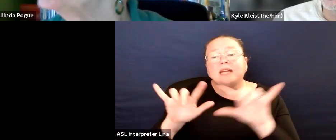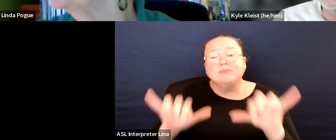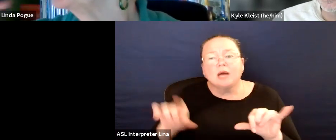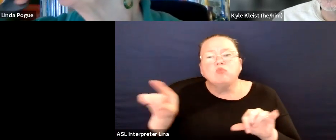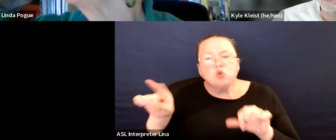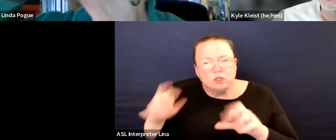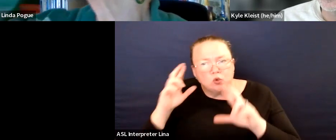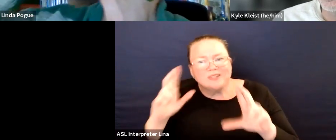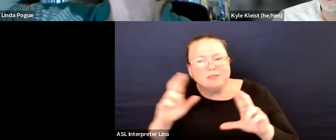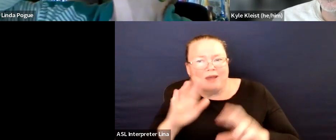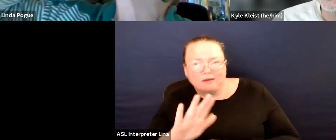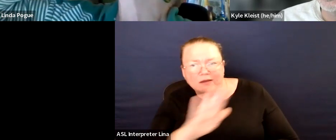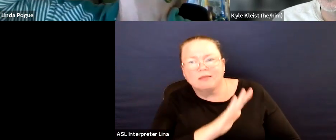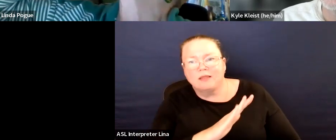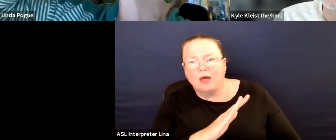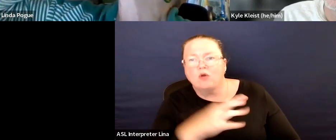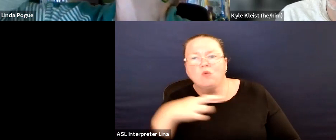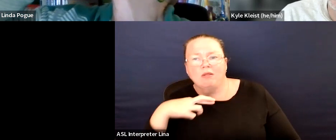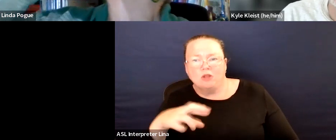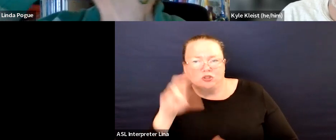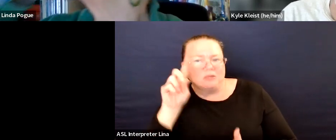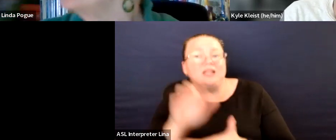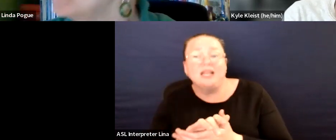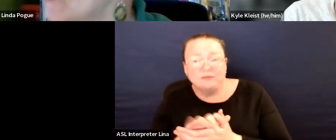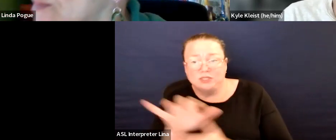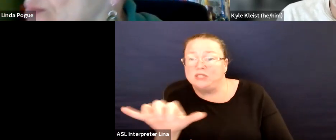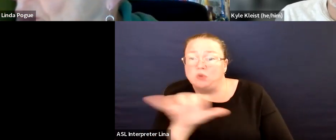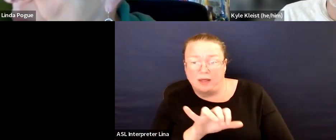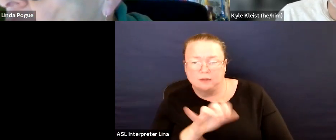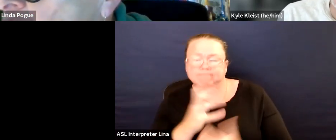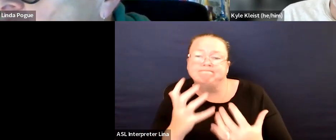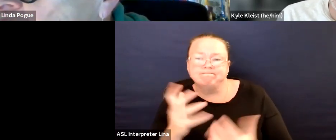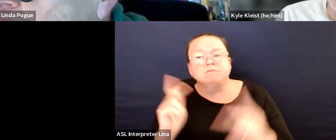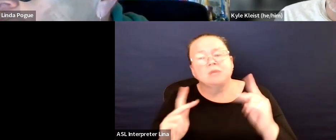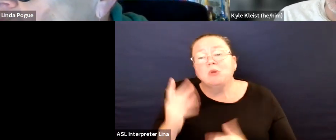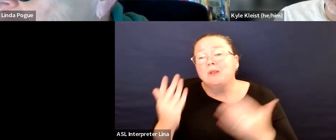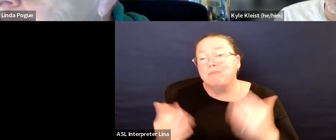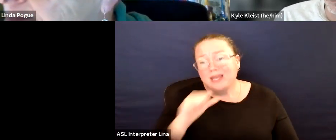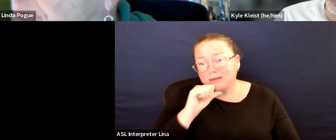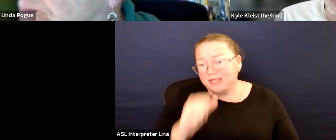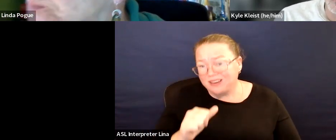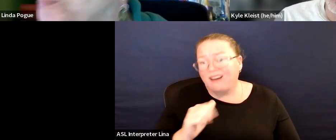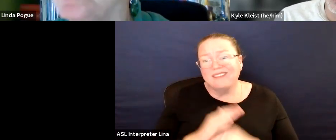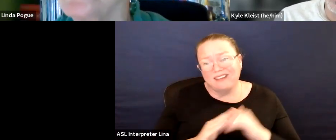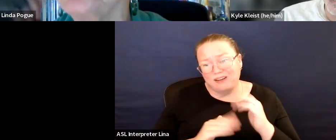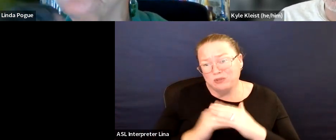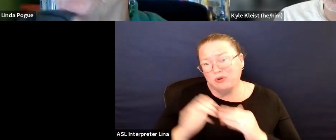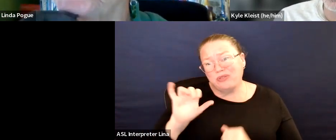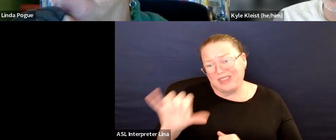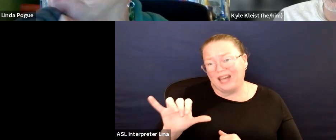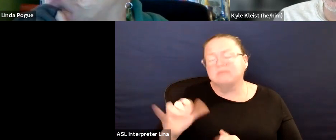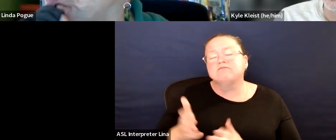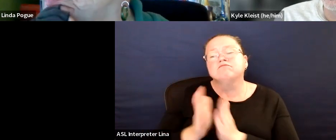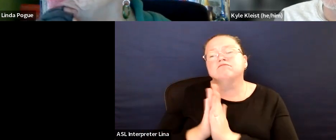need to respect other people's religious beliefs and as well. So people might not be as comfortable with that. So I would ask